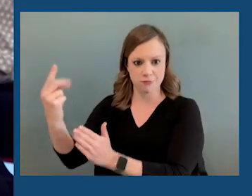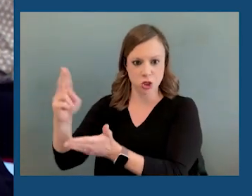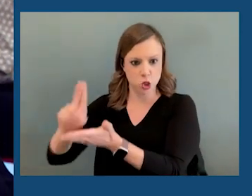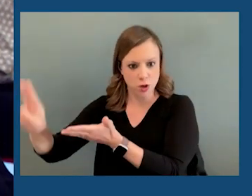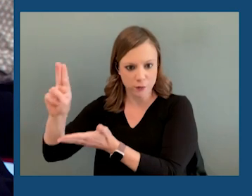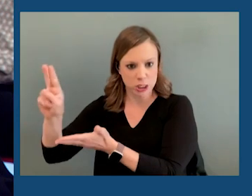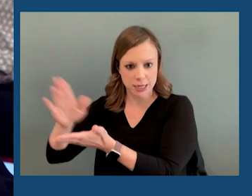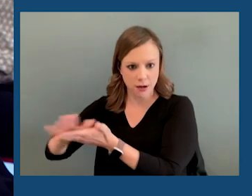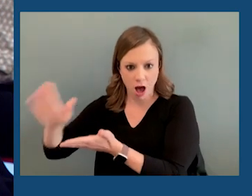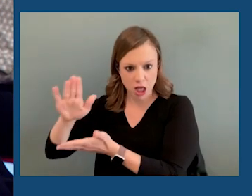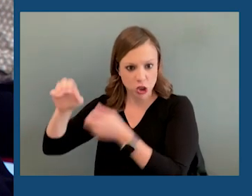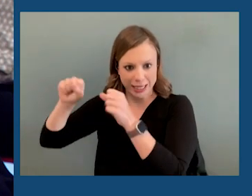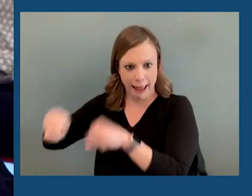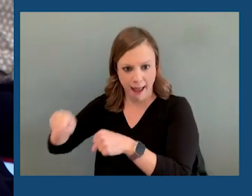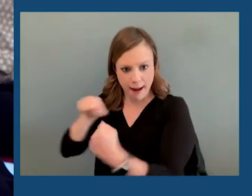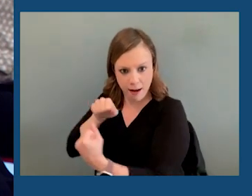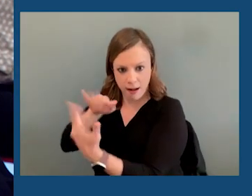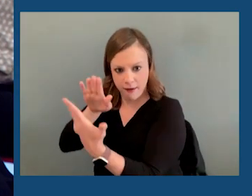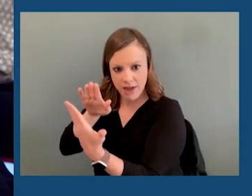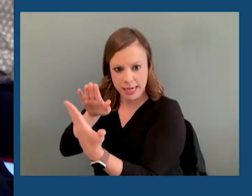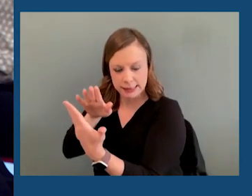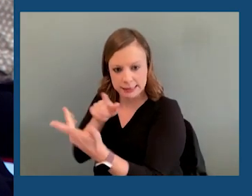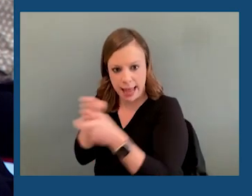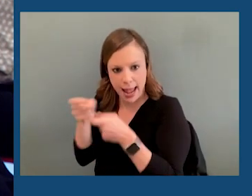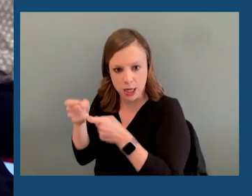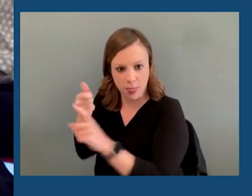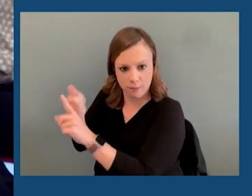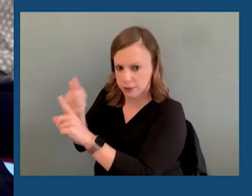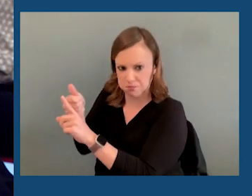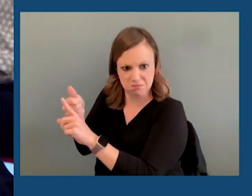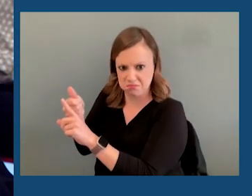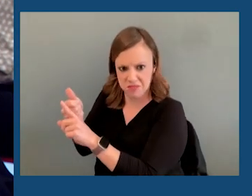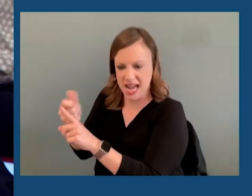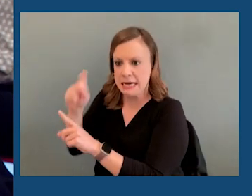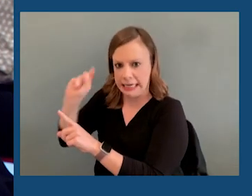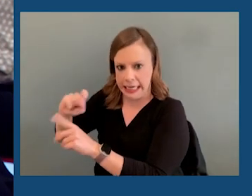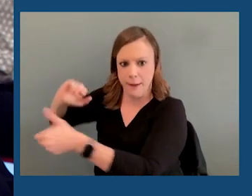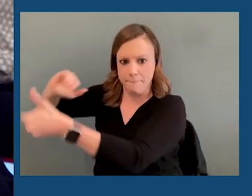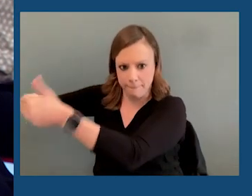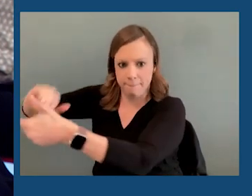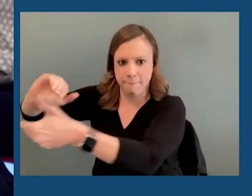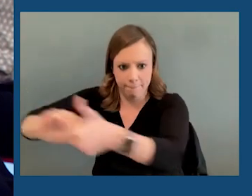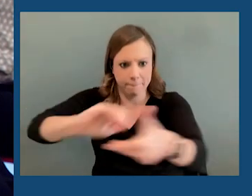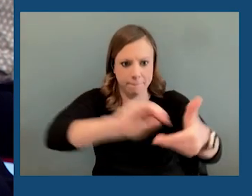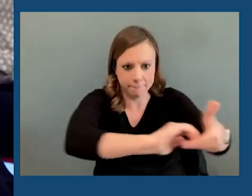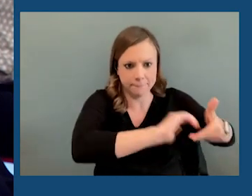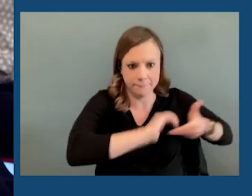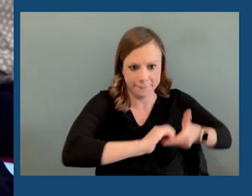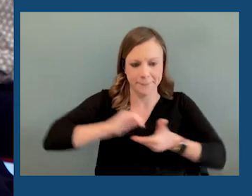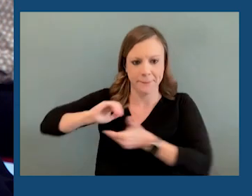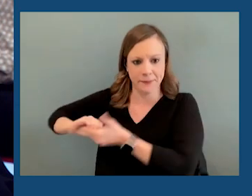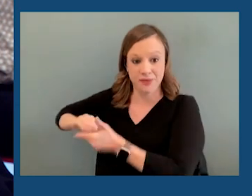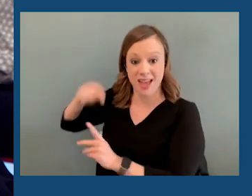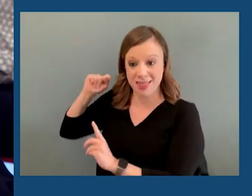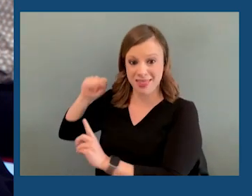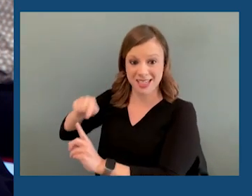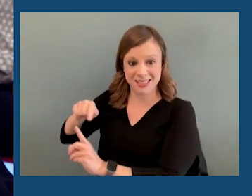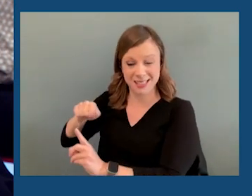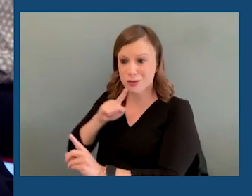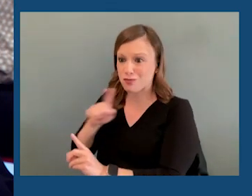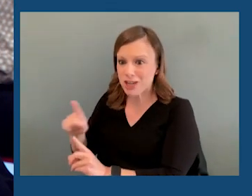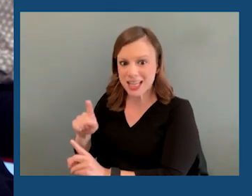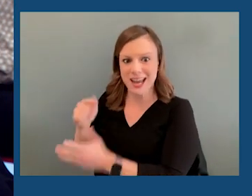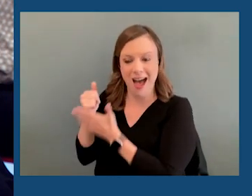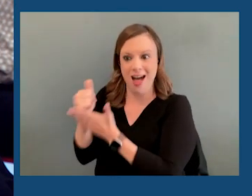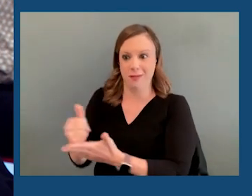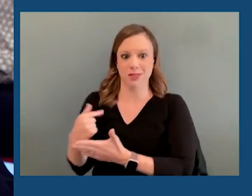do what we are talking, what the faculty could imagine to solve. This actually makes that imagination a reality. So